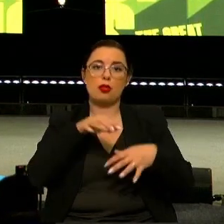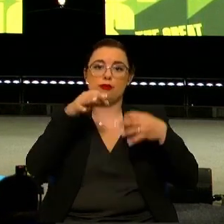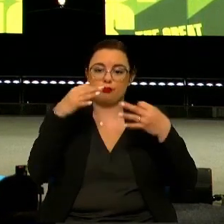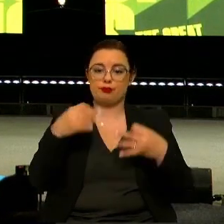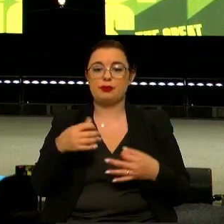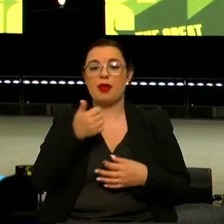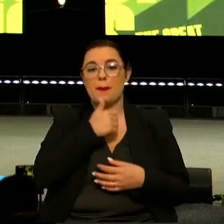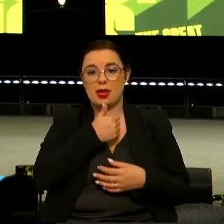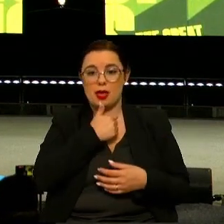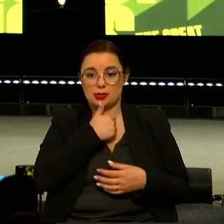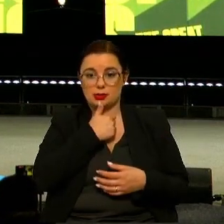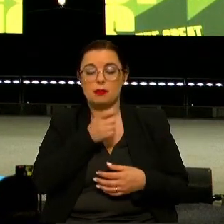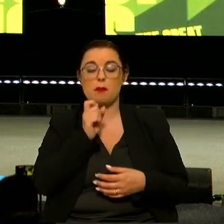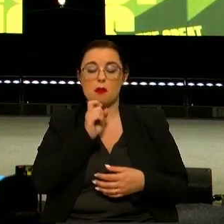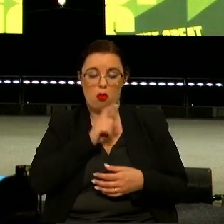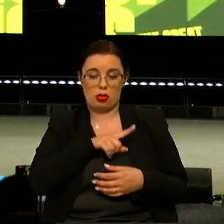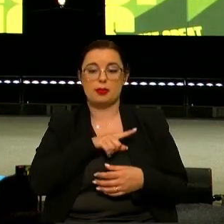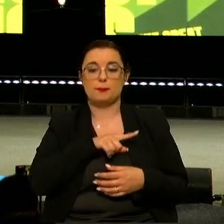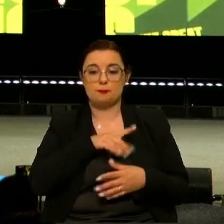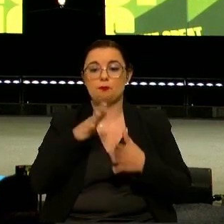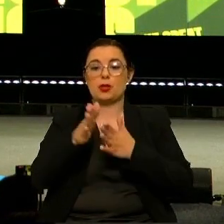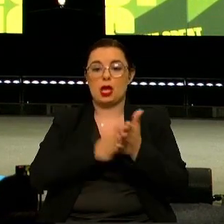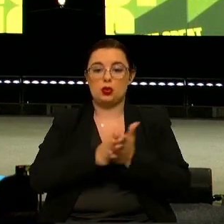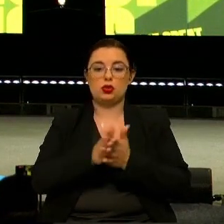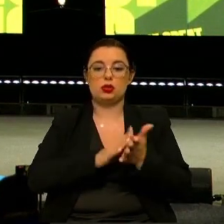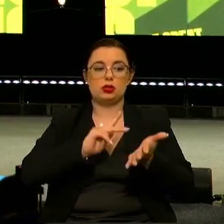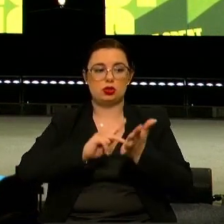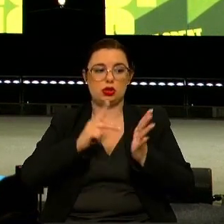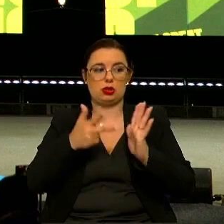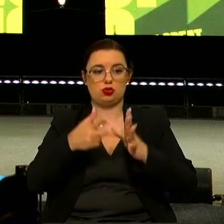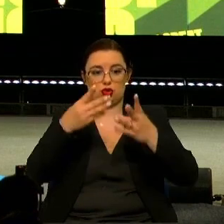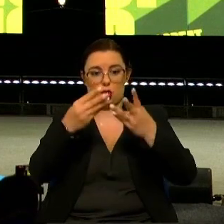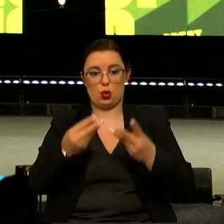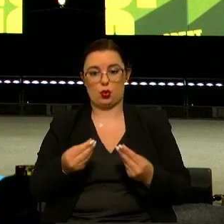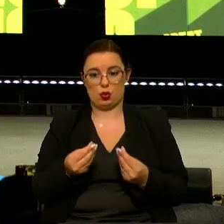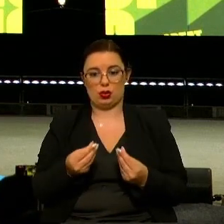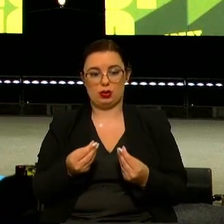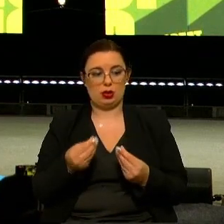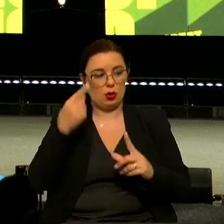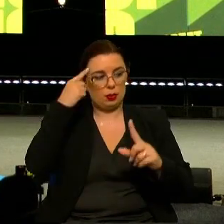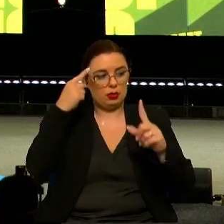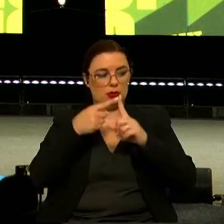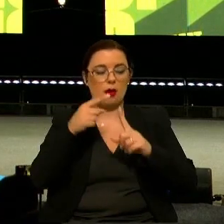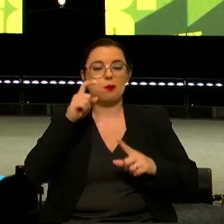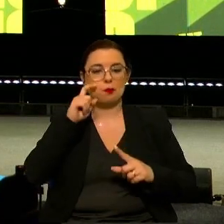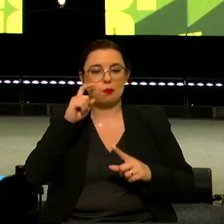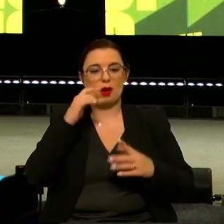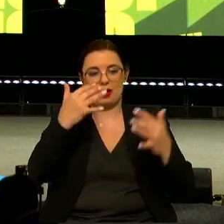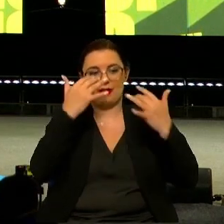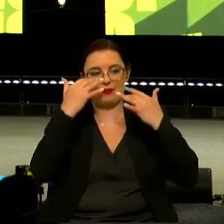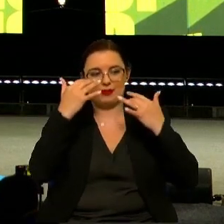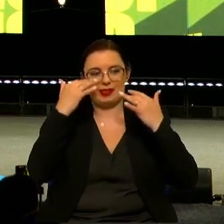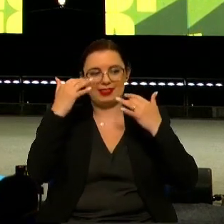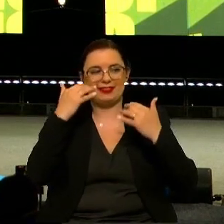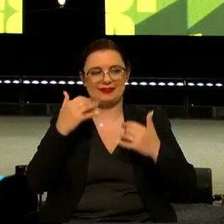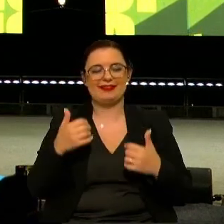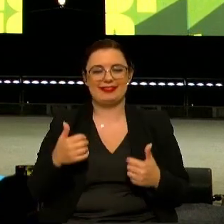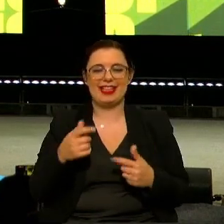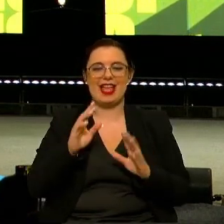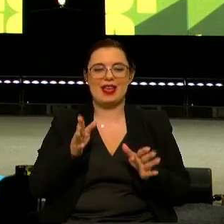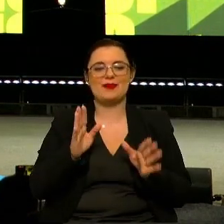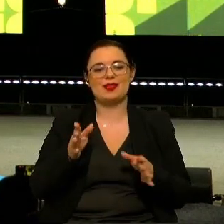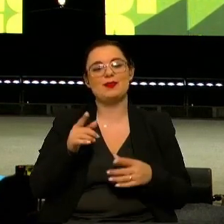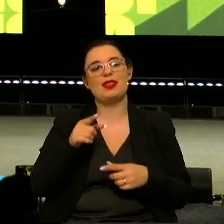communication can indeed be a threat. And the use of quantum technology to protect